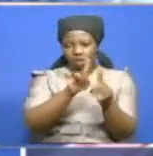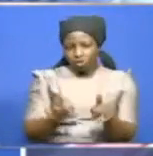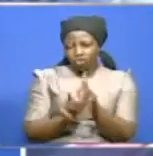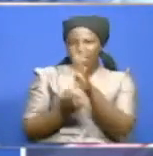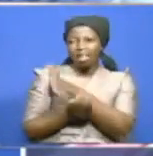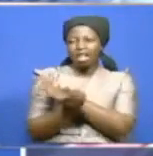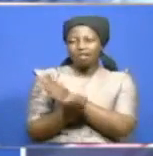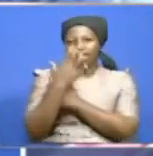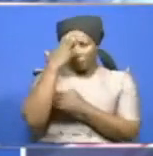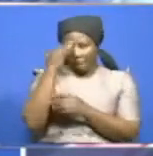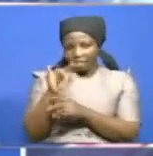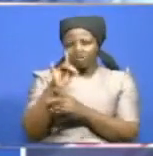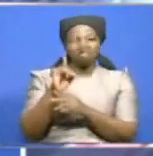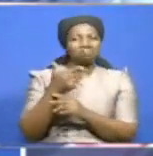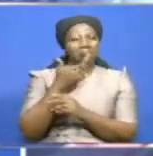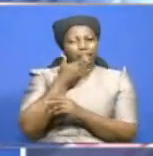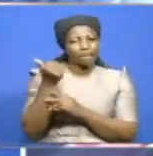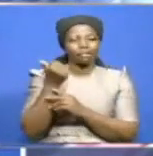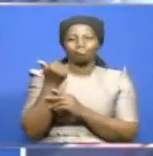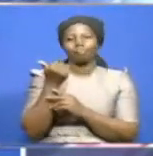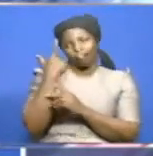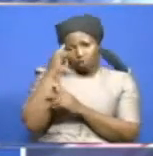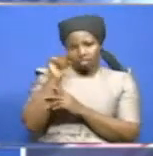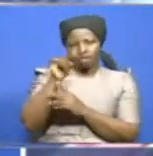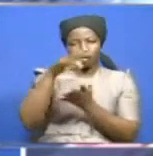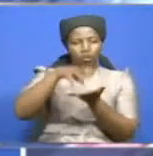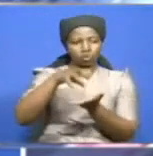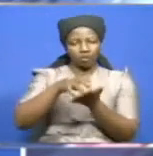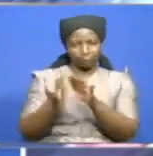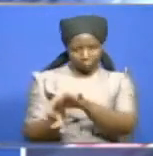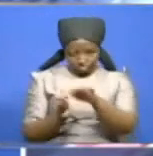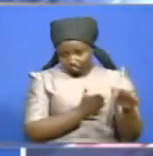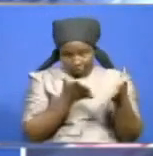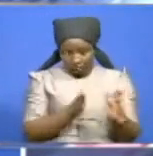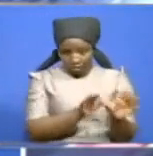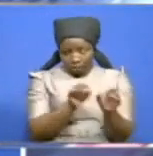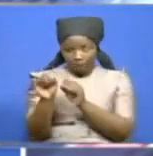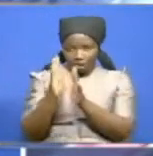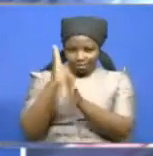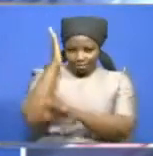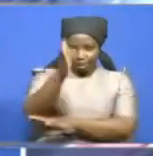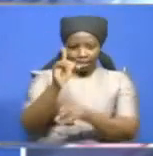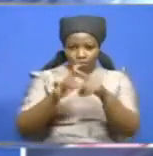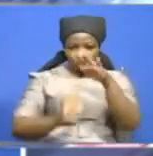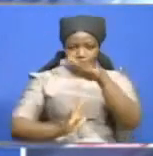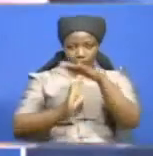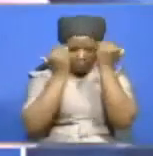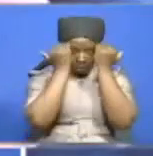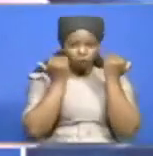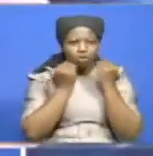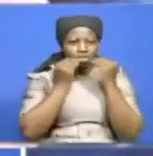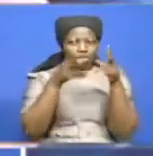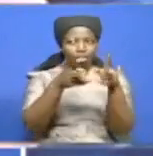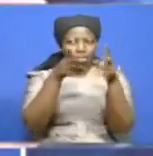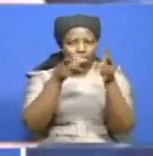why they are fit for the seat. And right now we are heading straight to the Supreme Court and listen